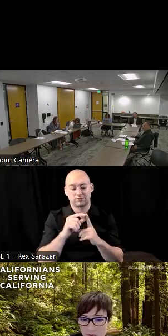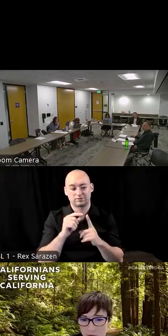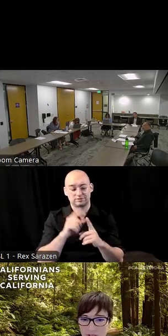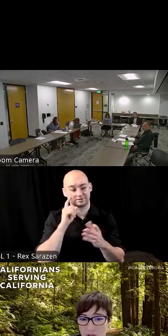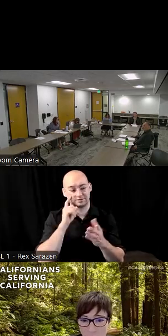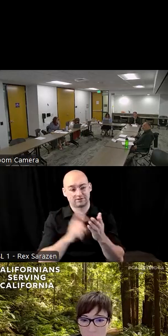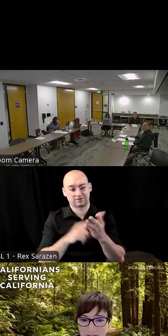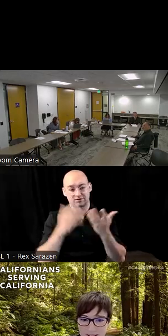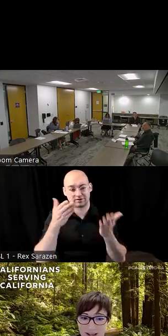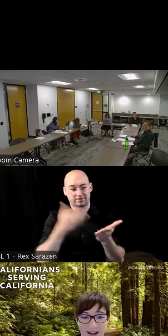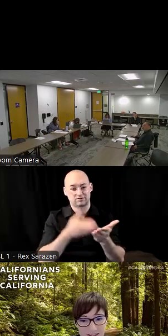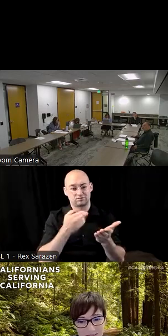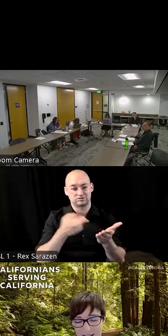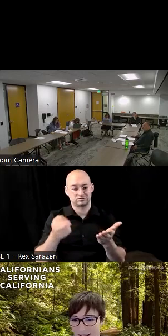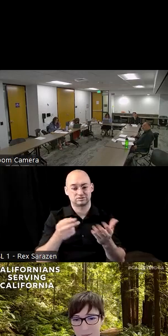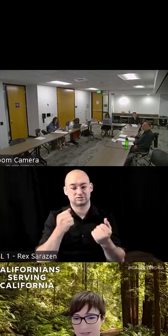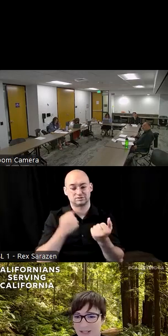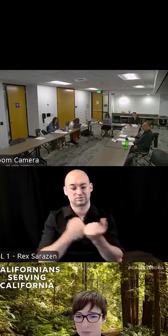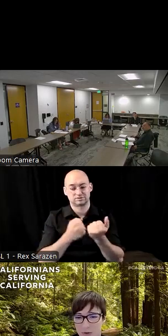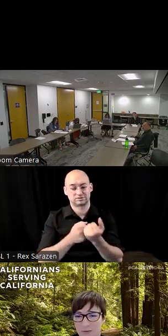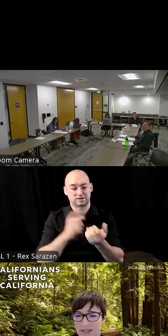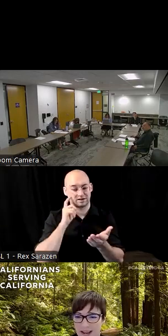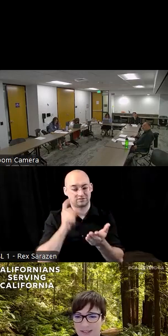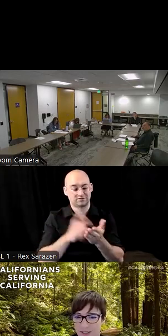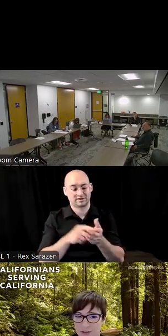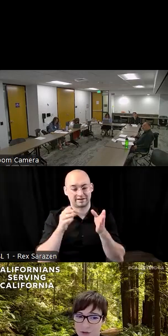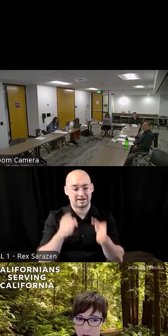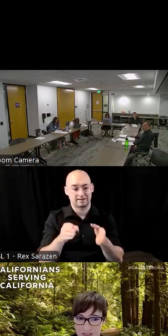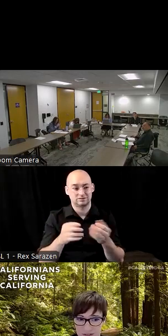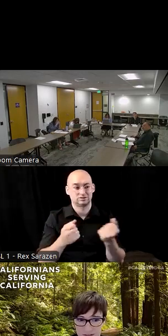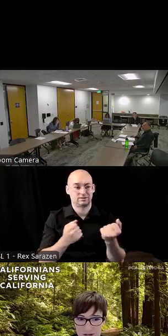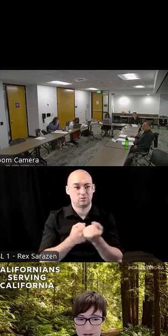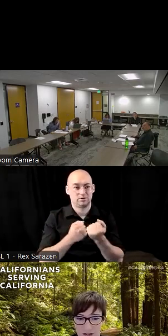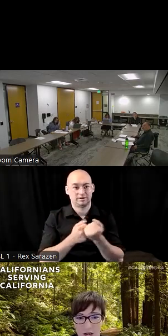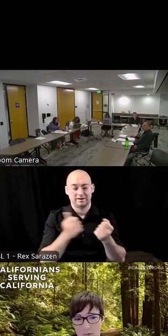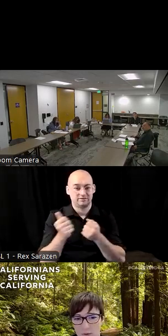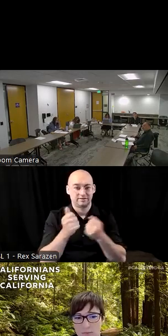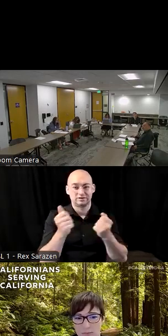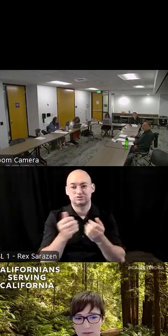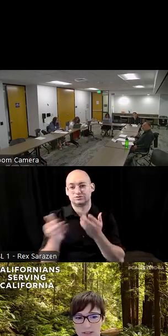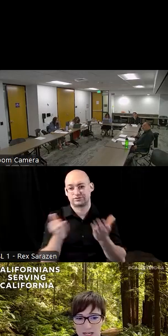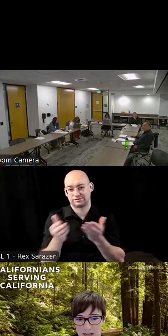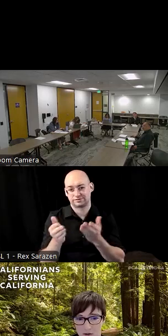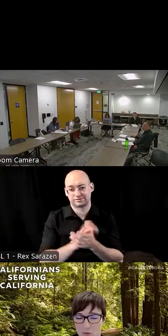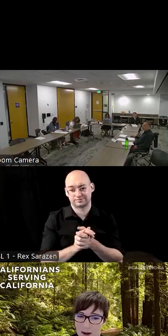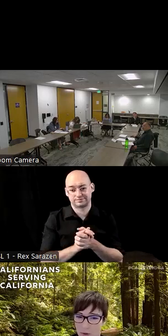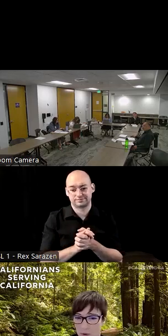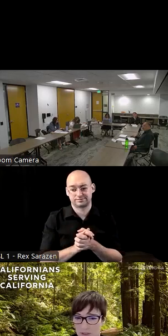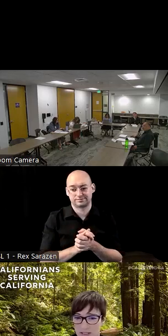existing resources and supports, identifying gaps, and supporting with the navigation to services. A component built in throughout our work